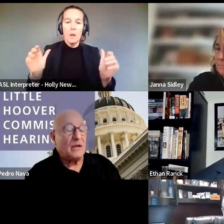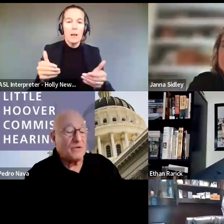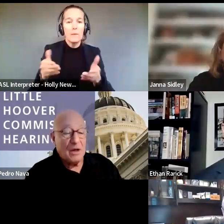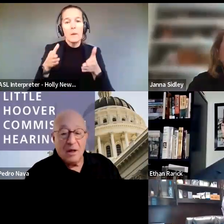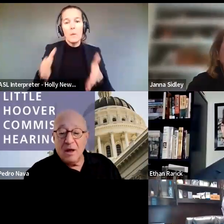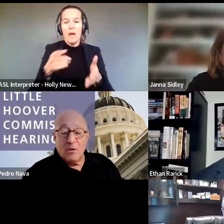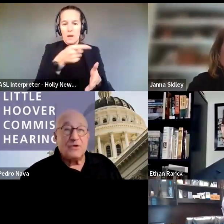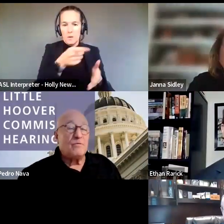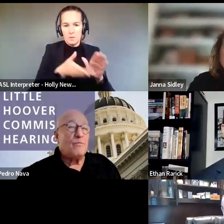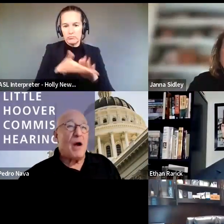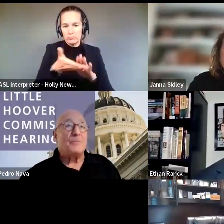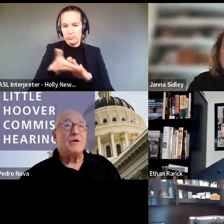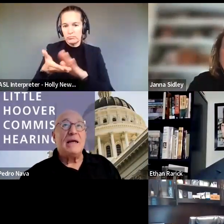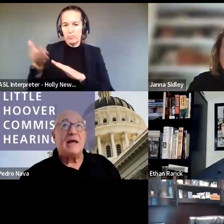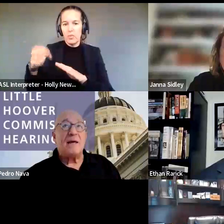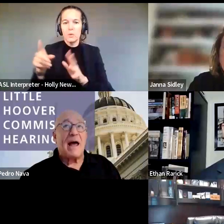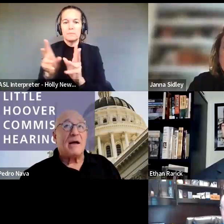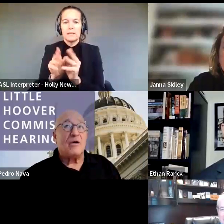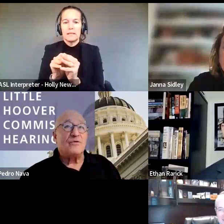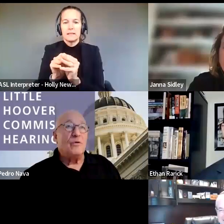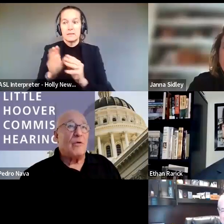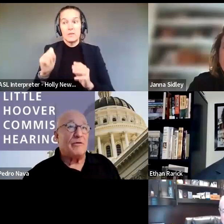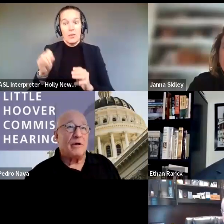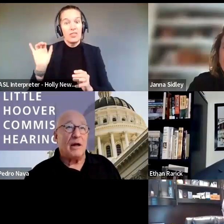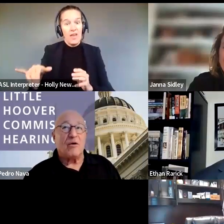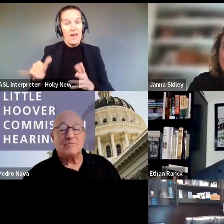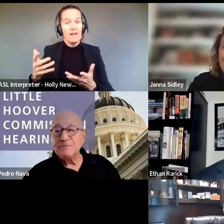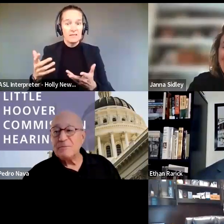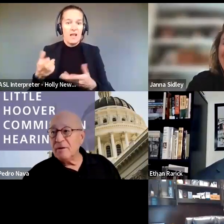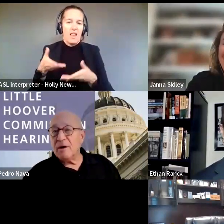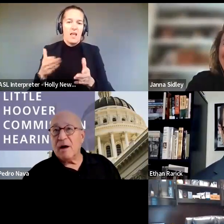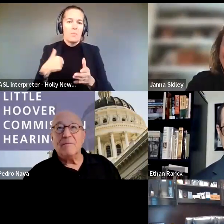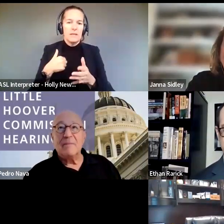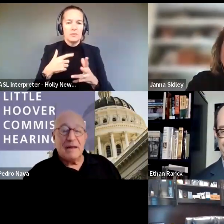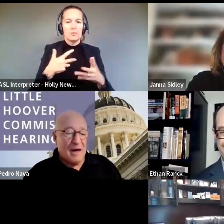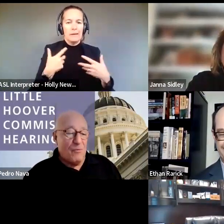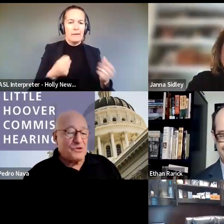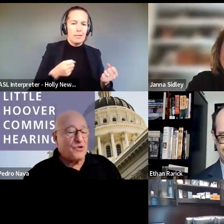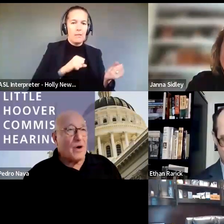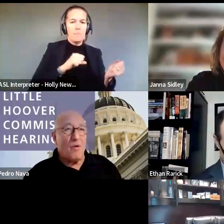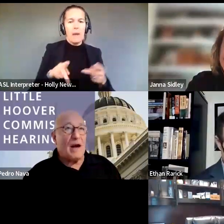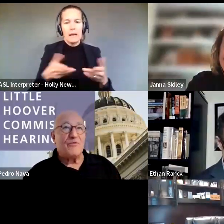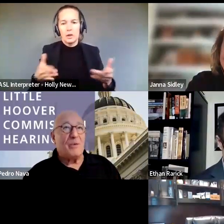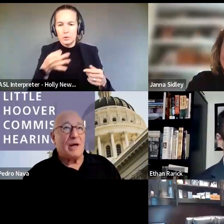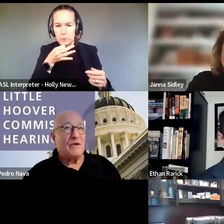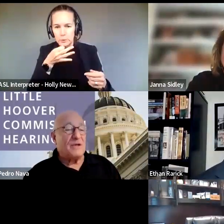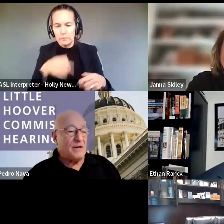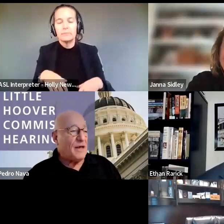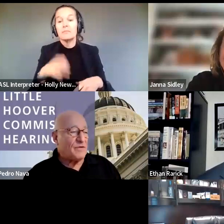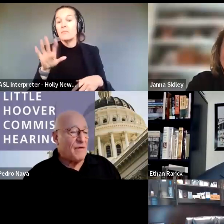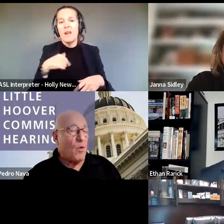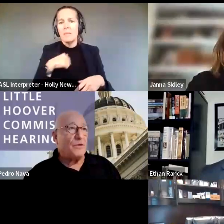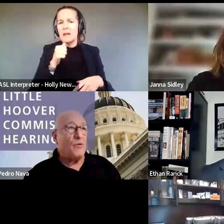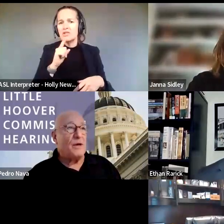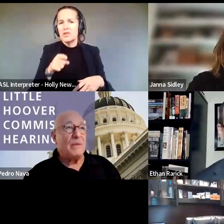those meetings, which prompted me to get back here sooner rather than later. I wasn't sure I wanted everybody else to get a